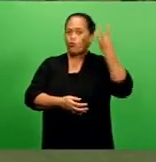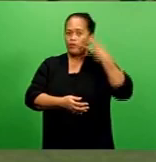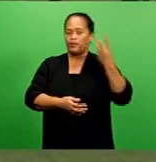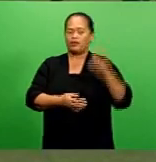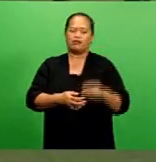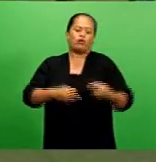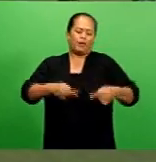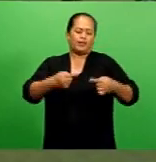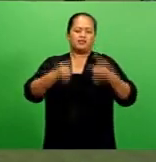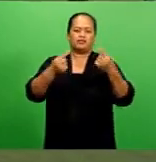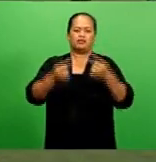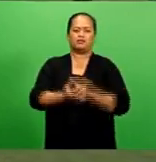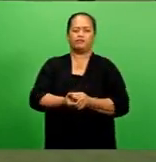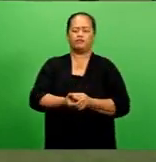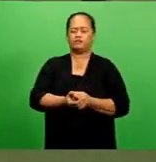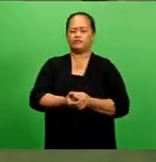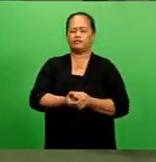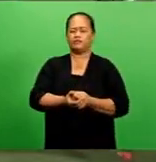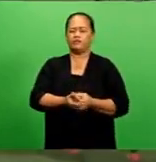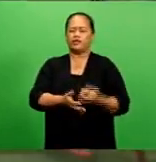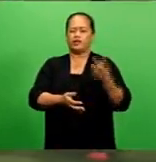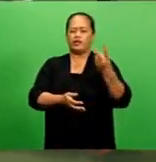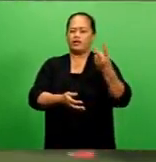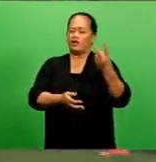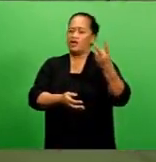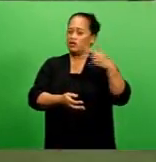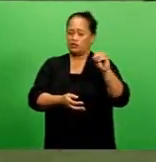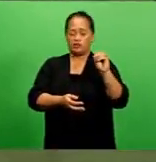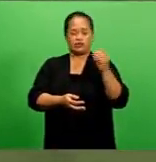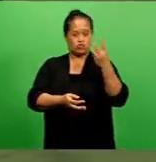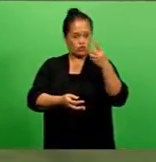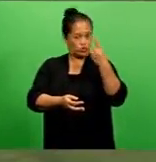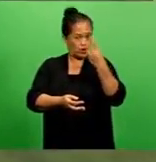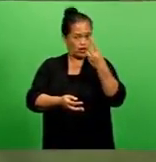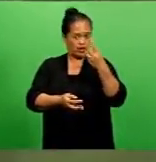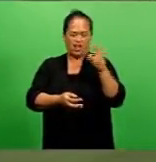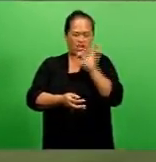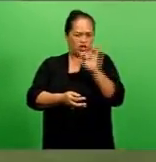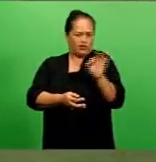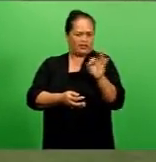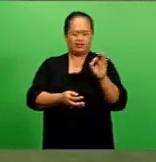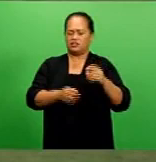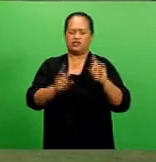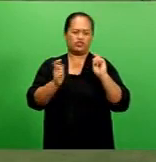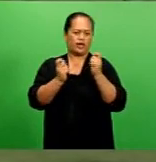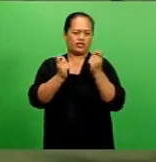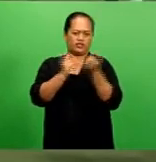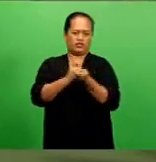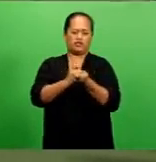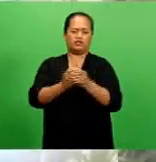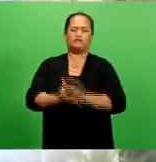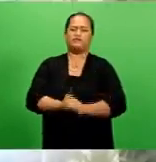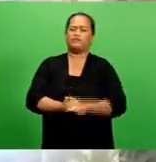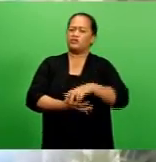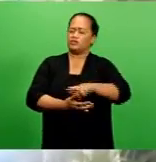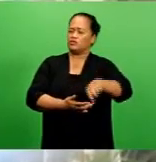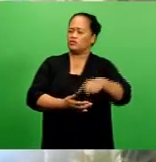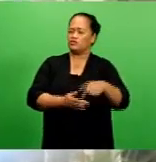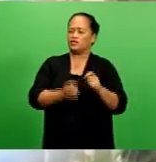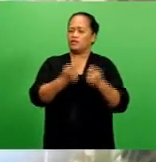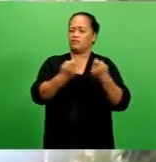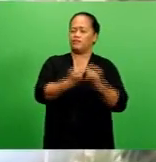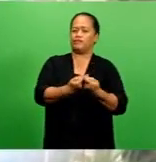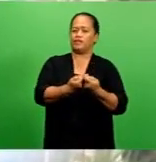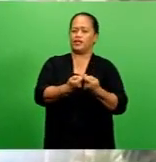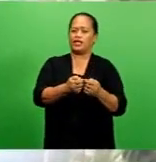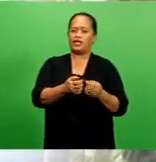for 2021. Preparations to defend the title have already been mapped out. We will be starting from next week. We will be